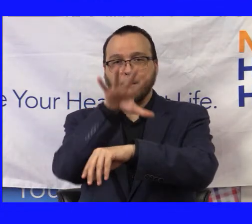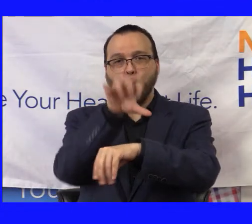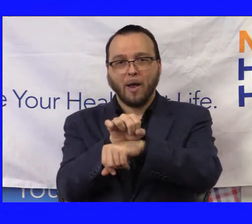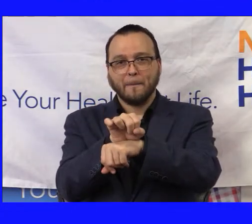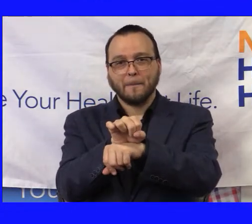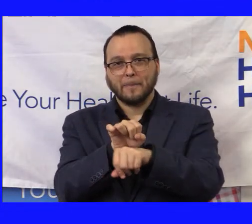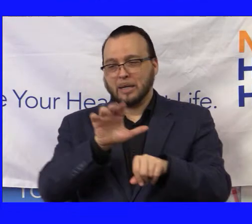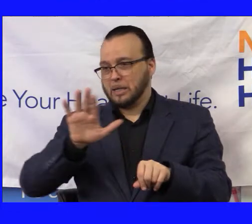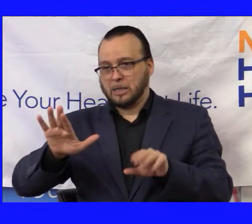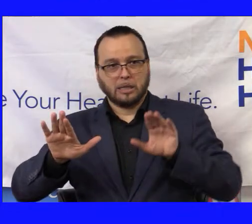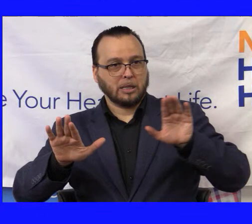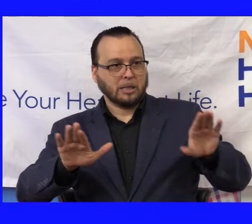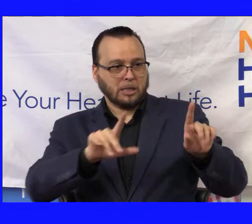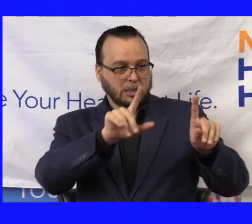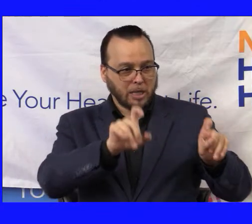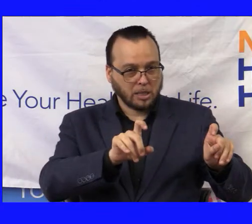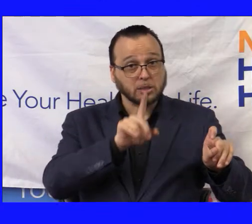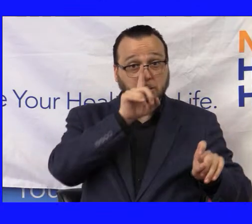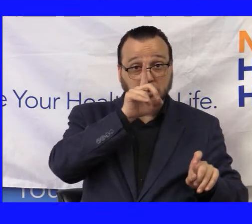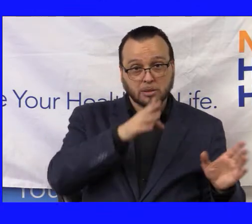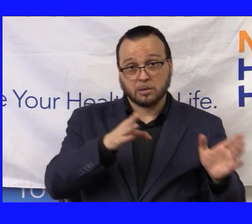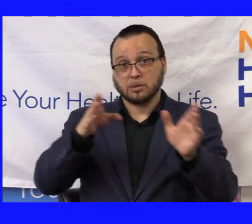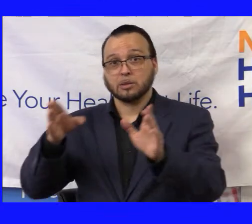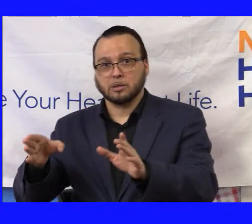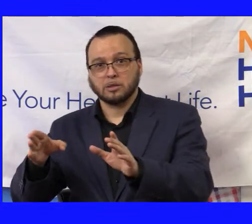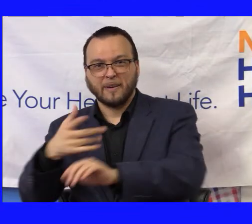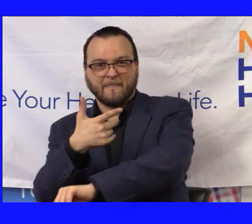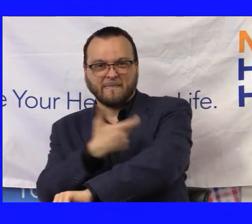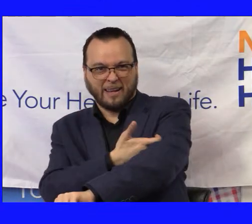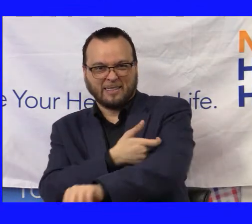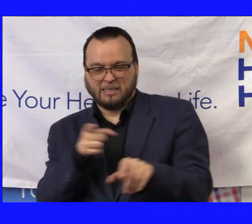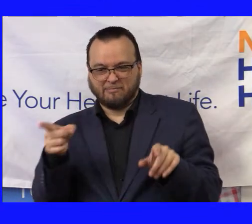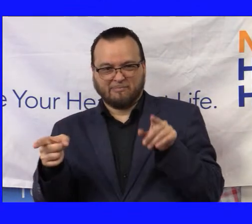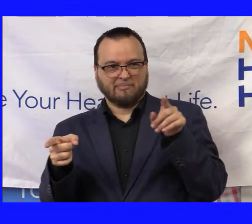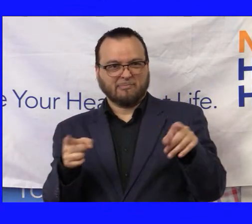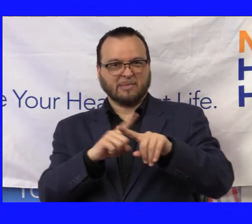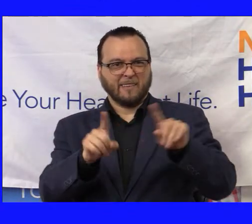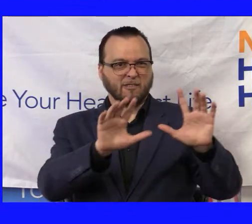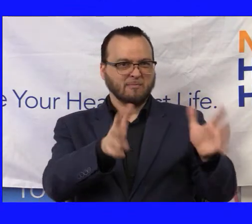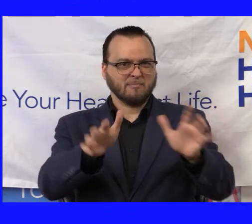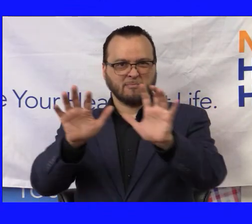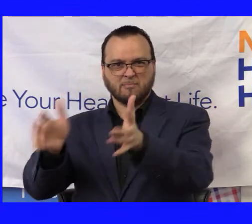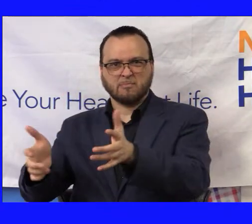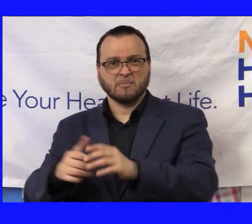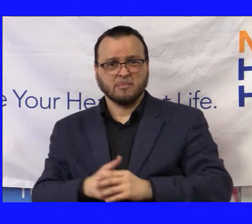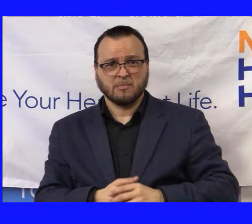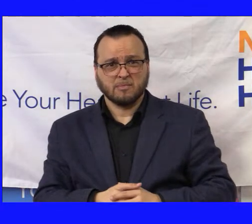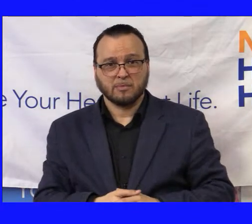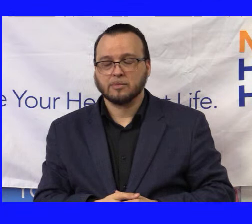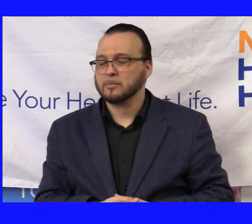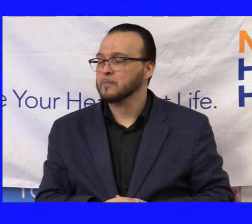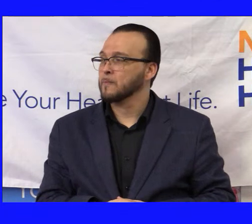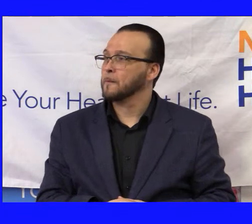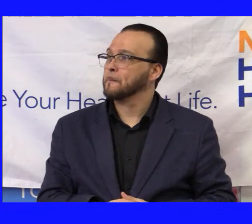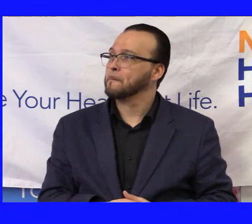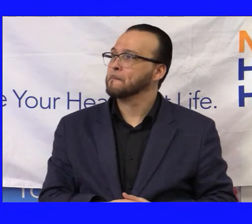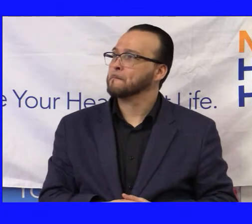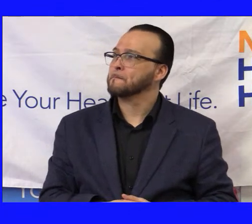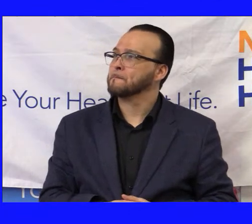the 2 different populations of people there. Yeah, but So you